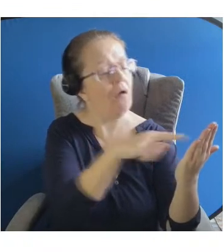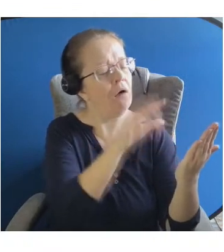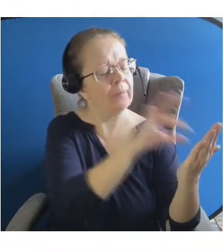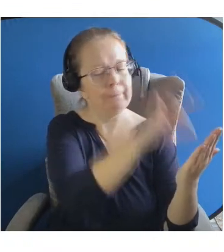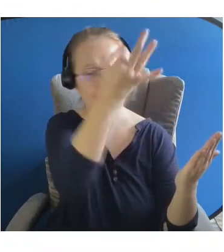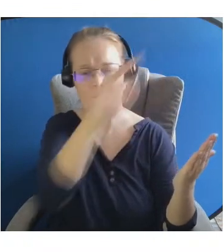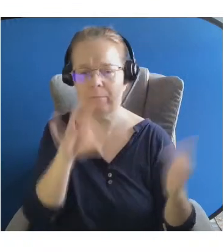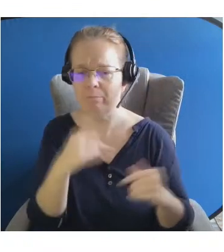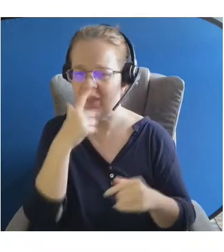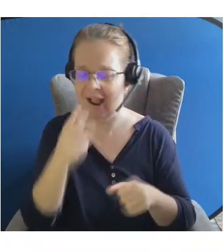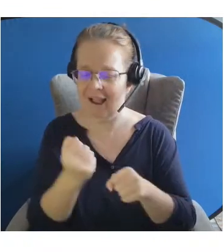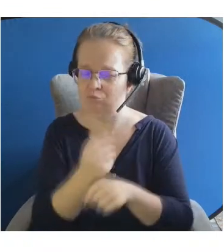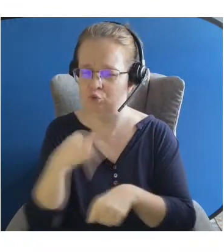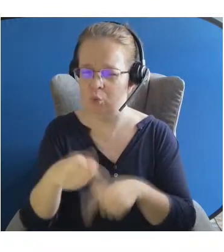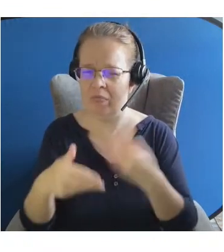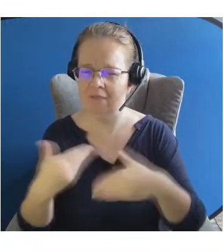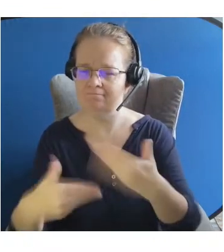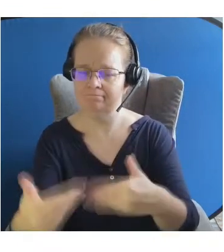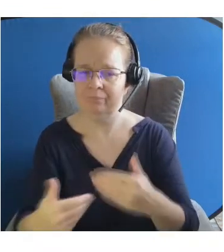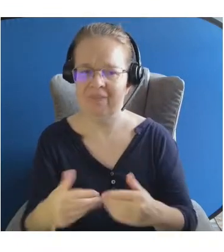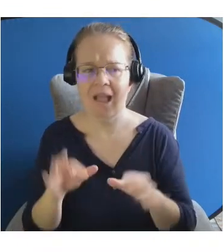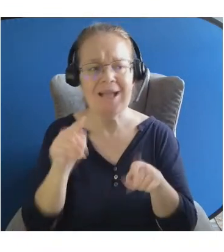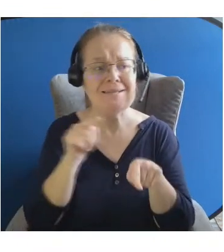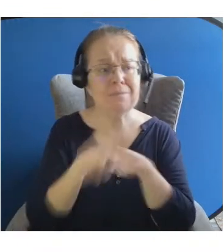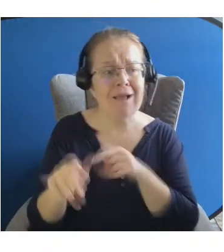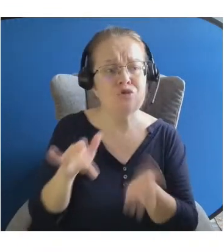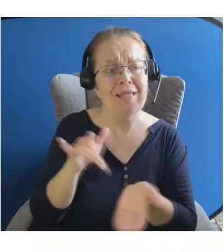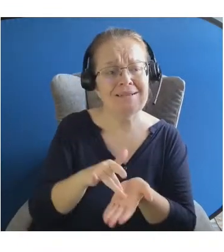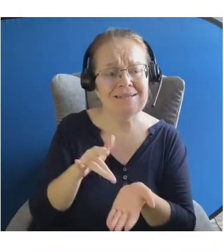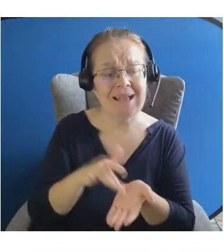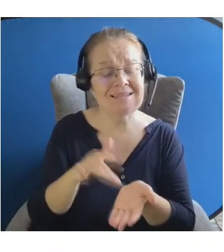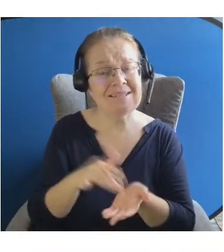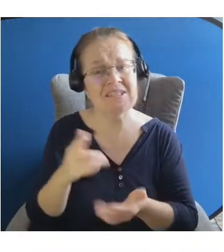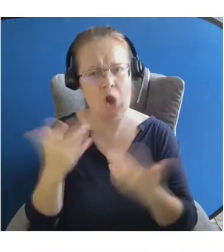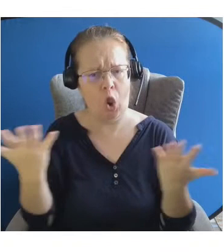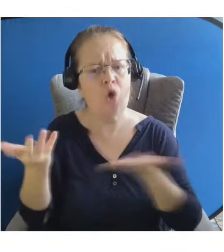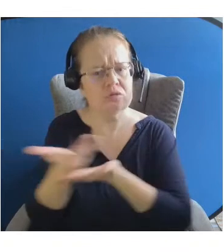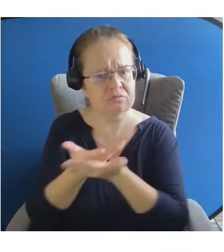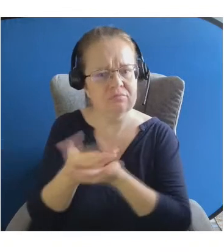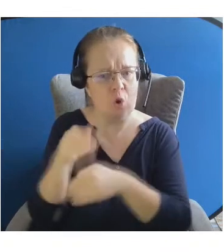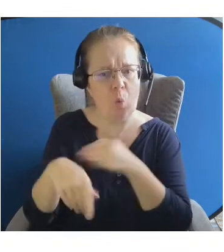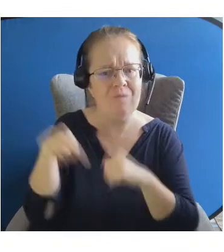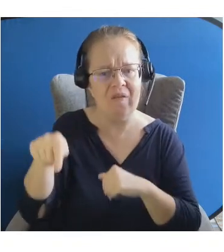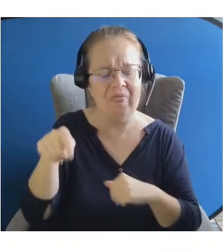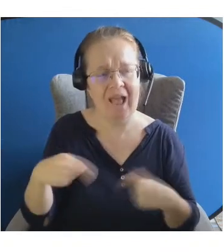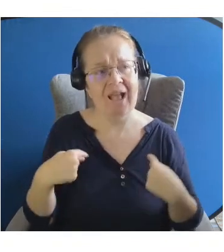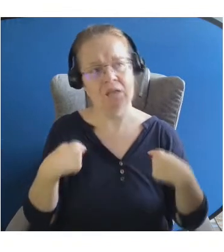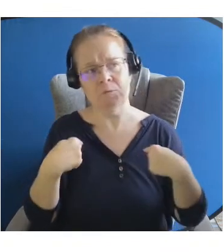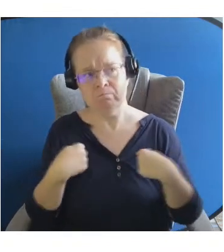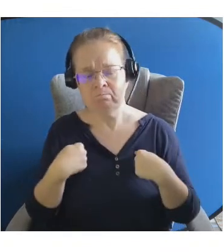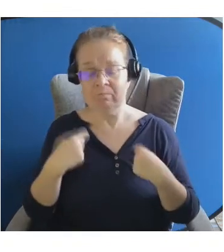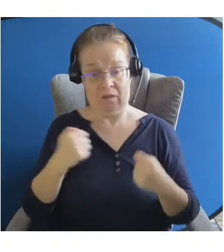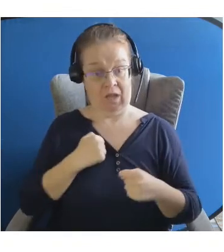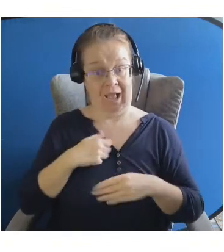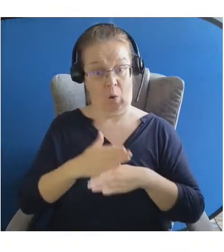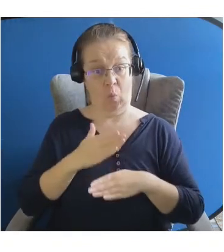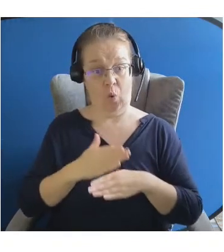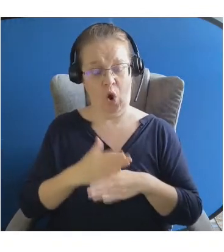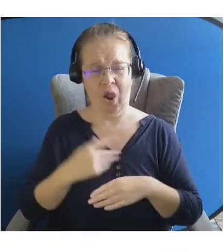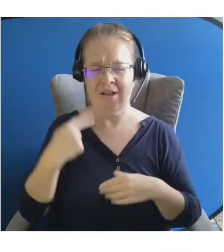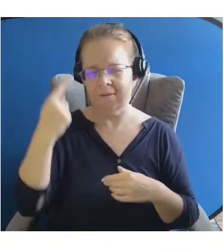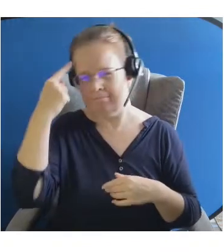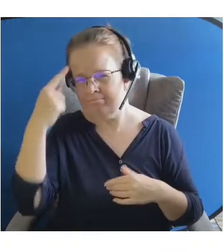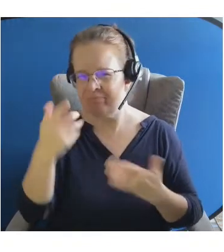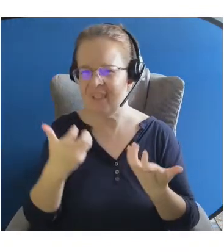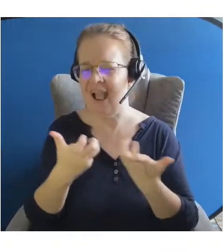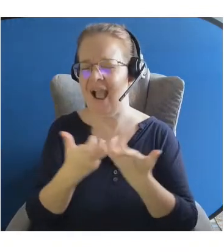of conversations about specialist centres. And I think for us, in terms of work we've been talking about, a way to look in on that